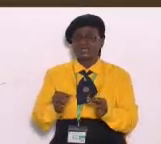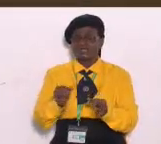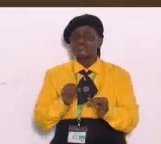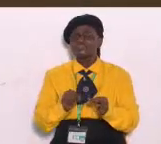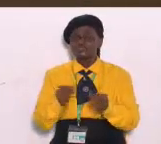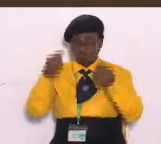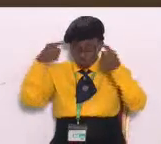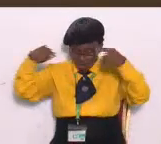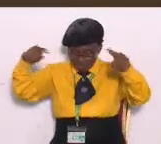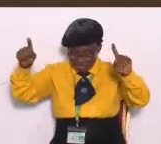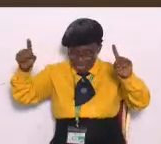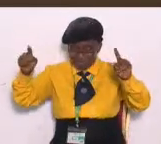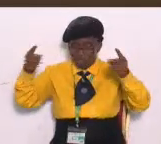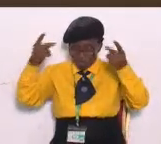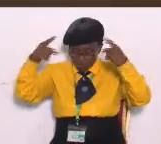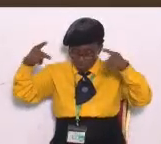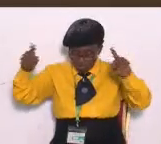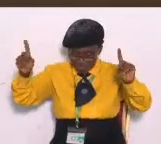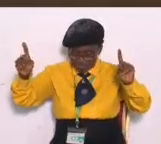success, prosperity.